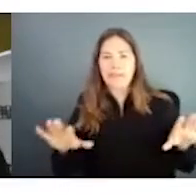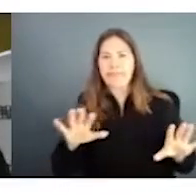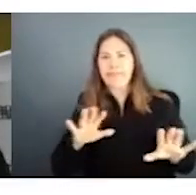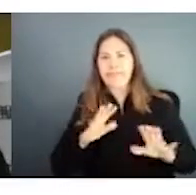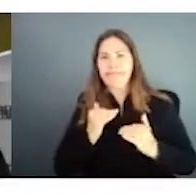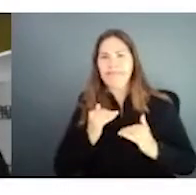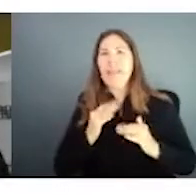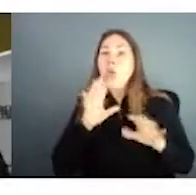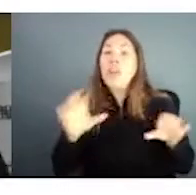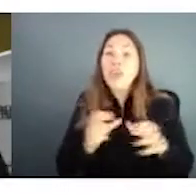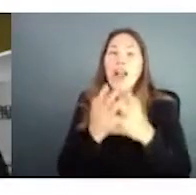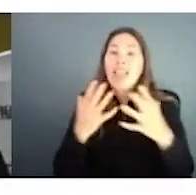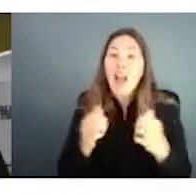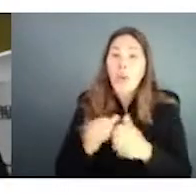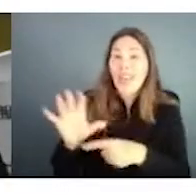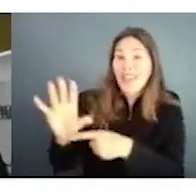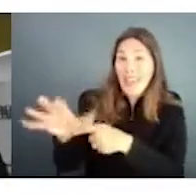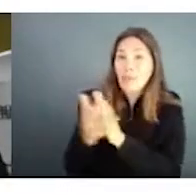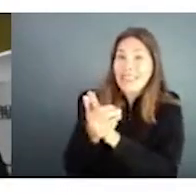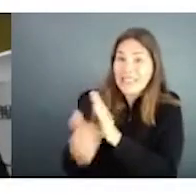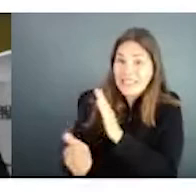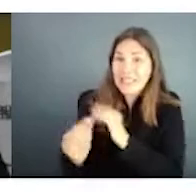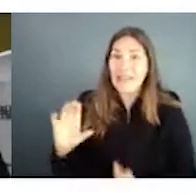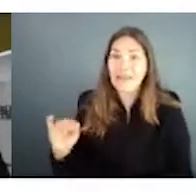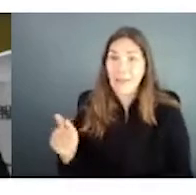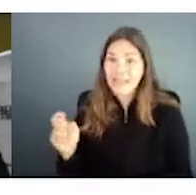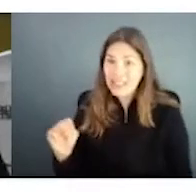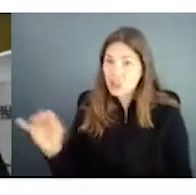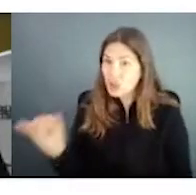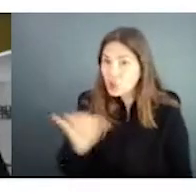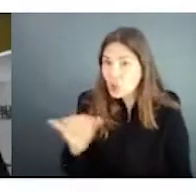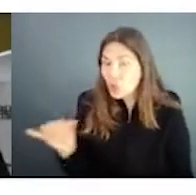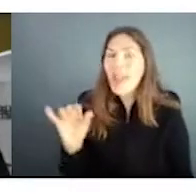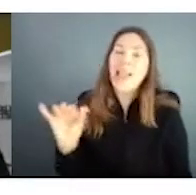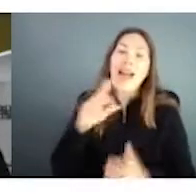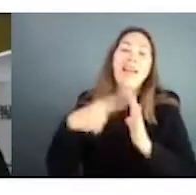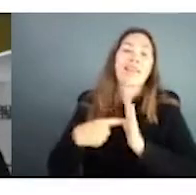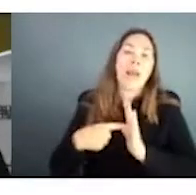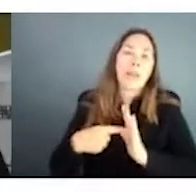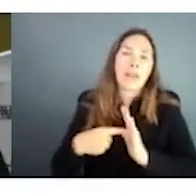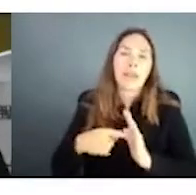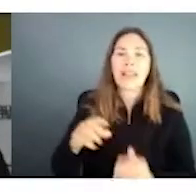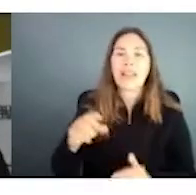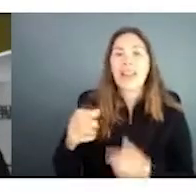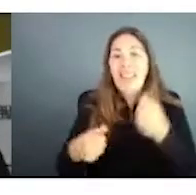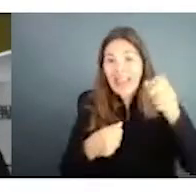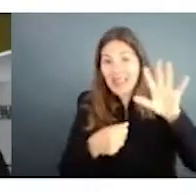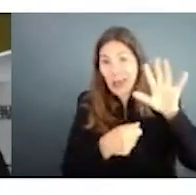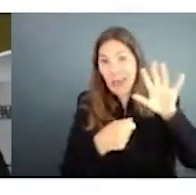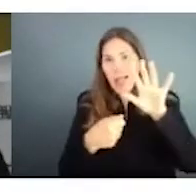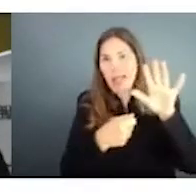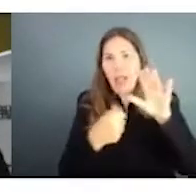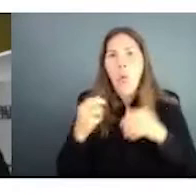We do a lot with camera skills and composition. Like, for example, the gimbal project or the